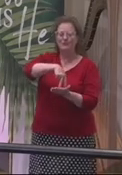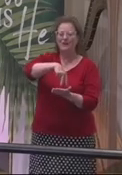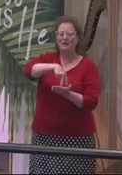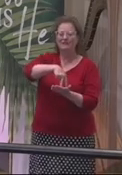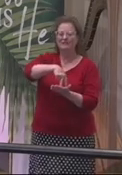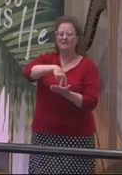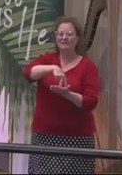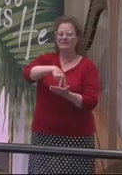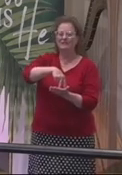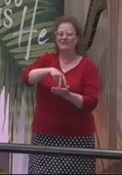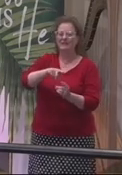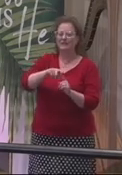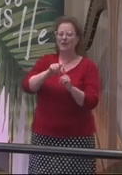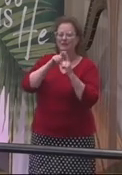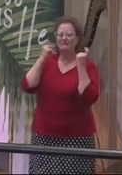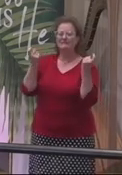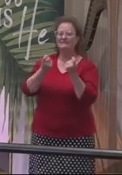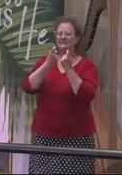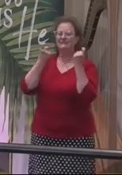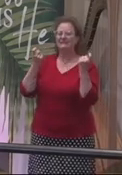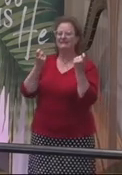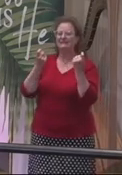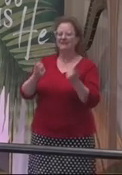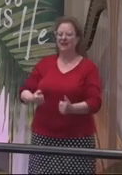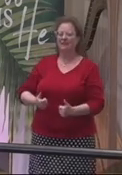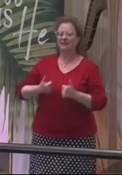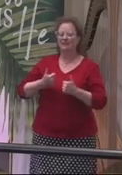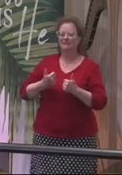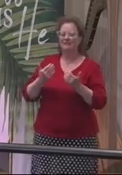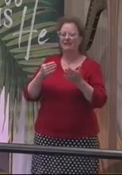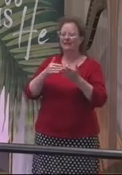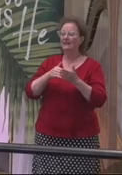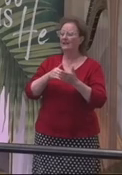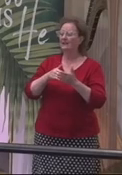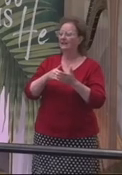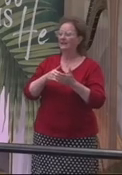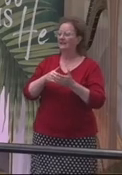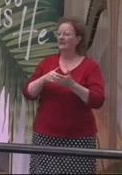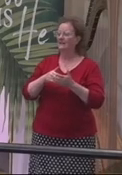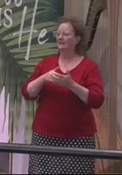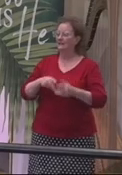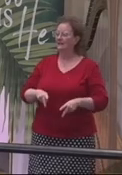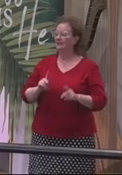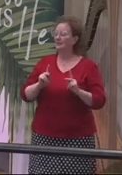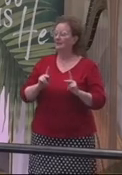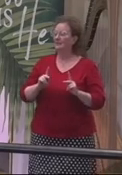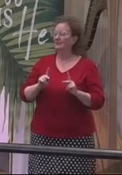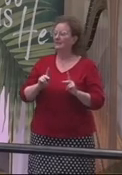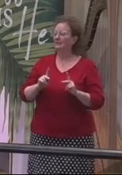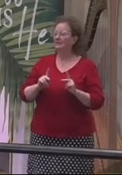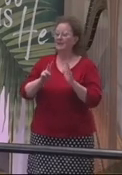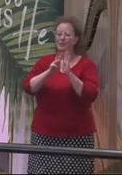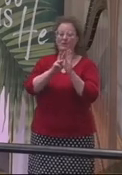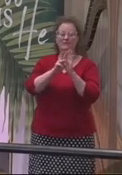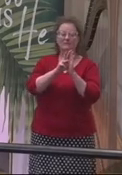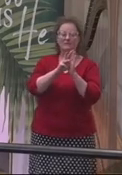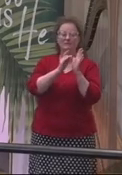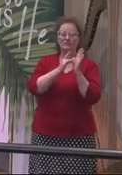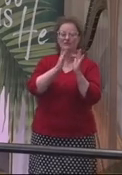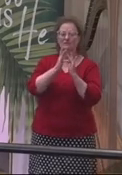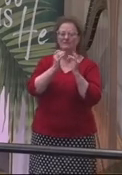the power of sin and death to life again, and who gets the privilege to witness Jesus'